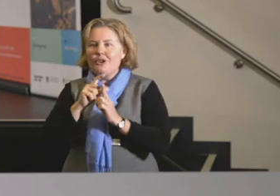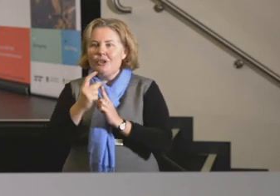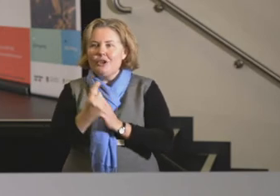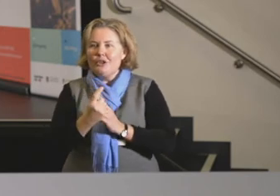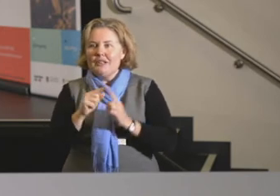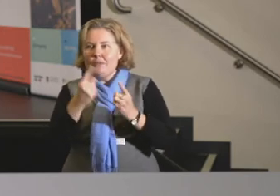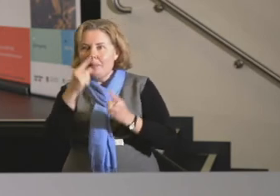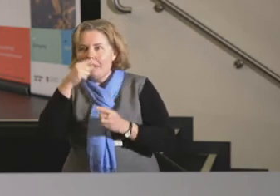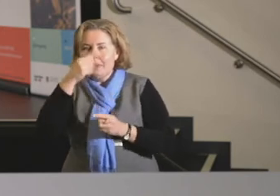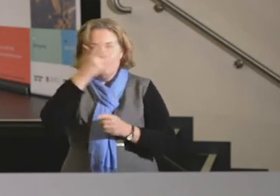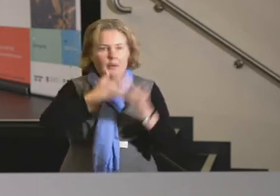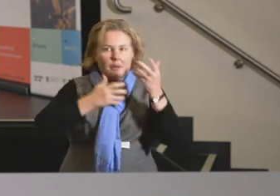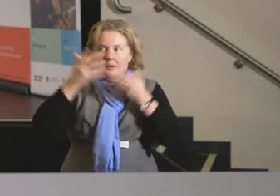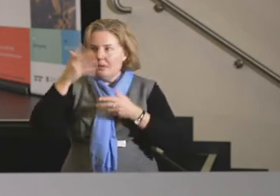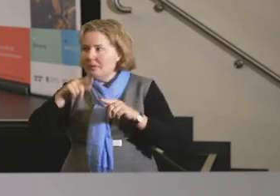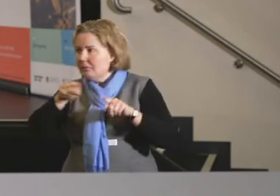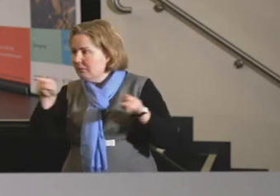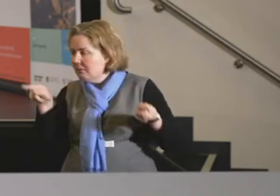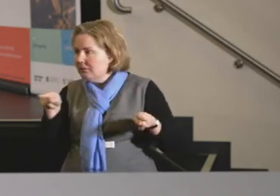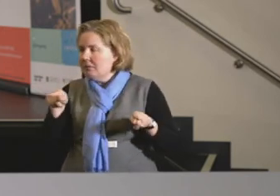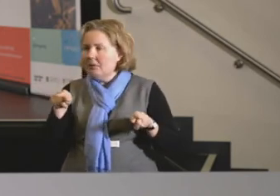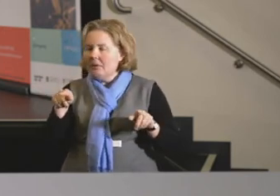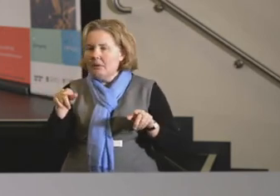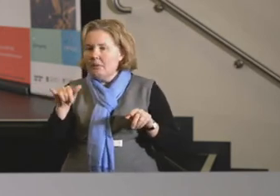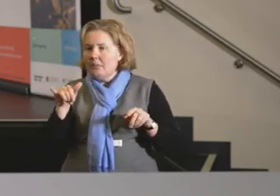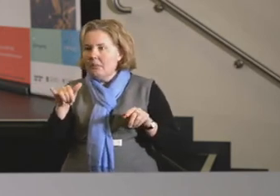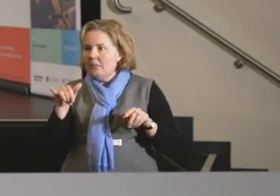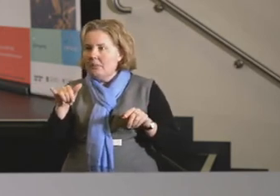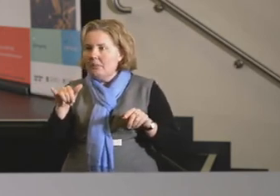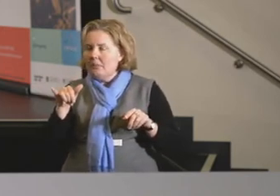motivated people, taking a leaf out of DLP